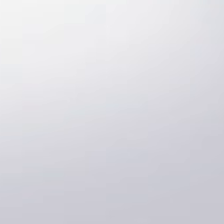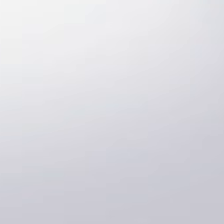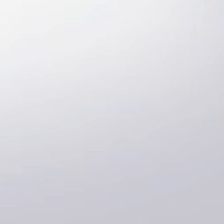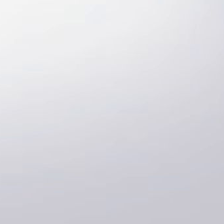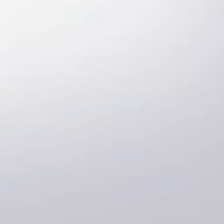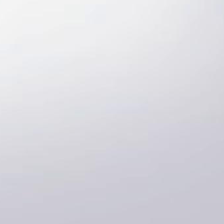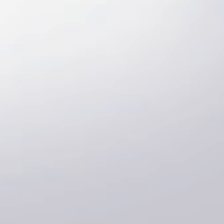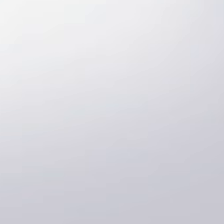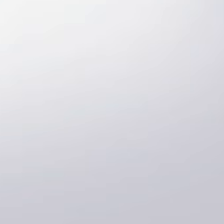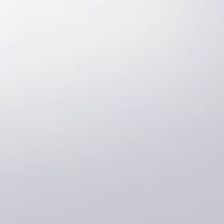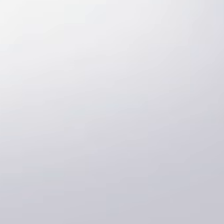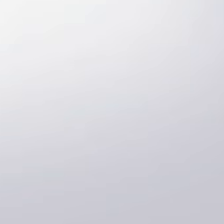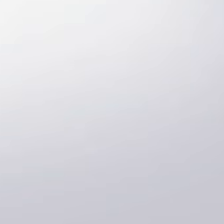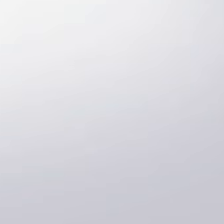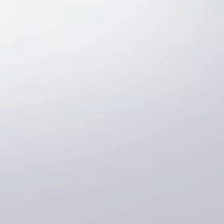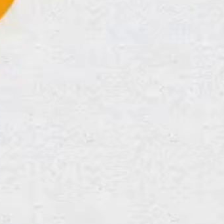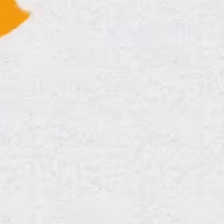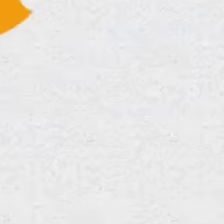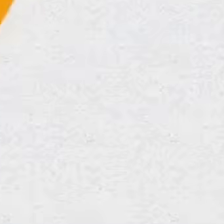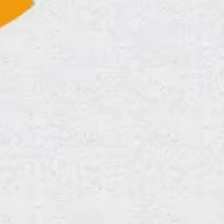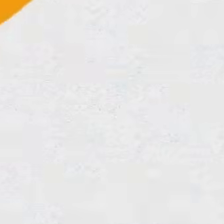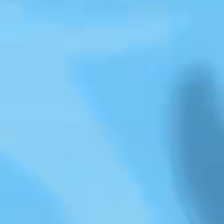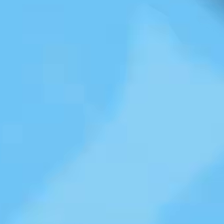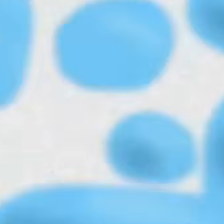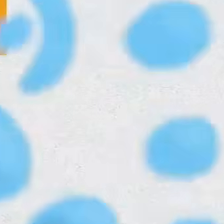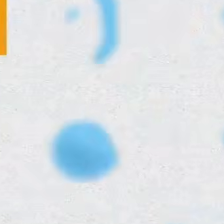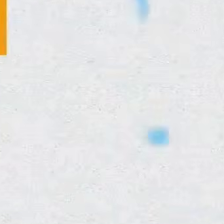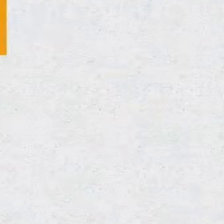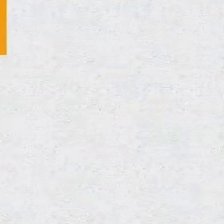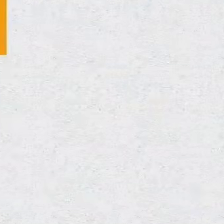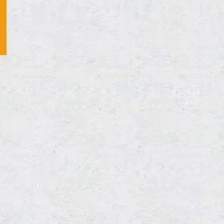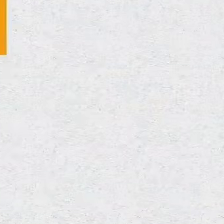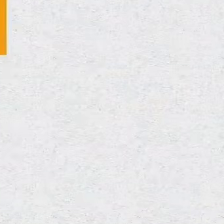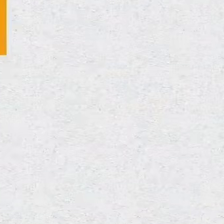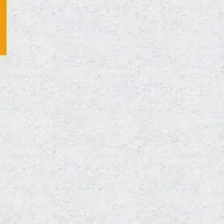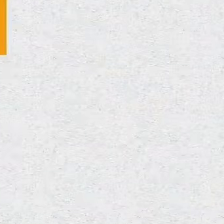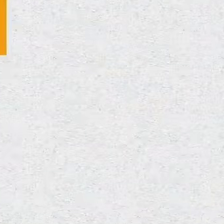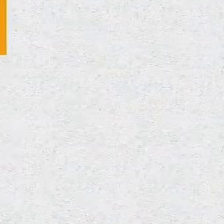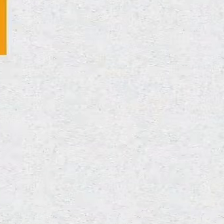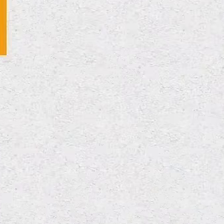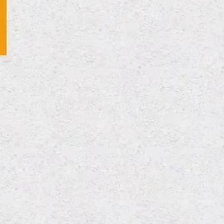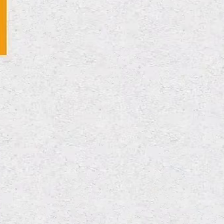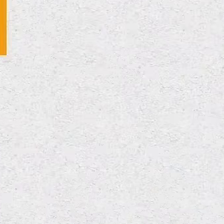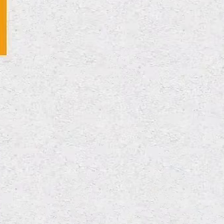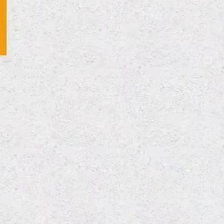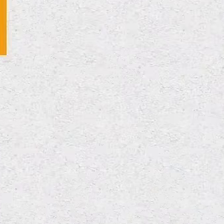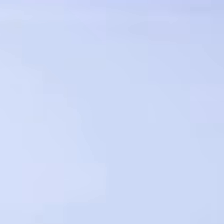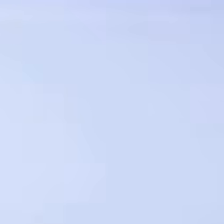Welcome to Crafts for Kids.